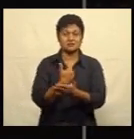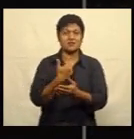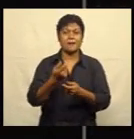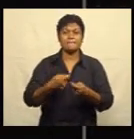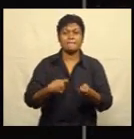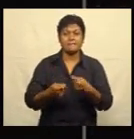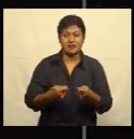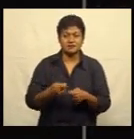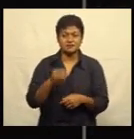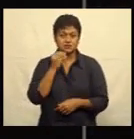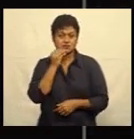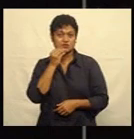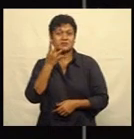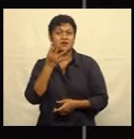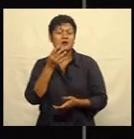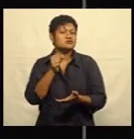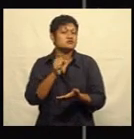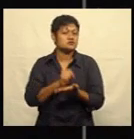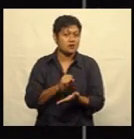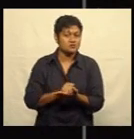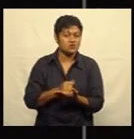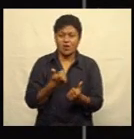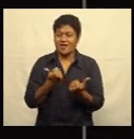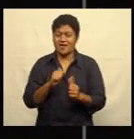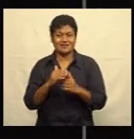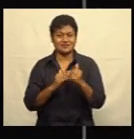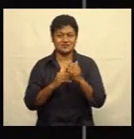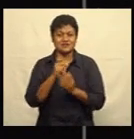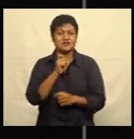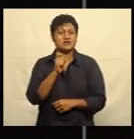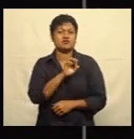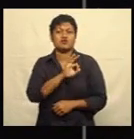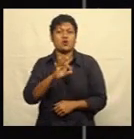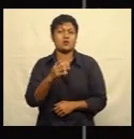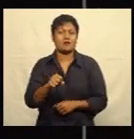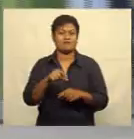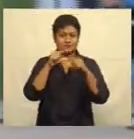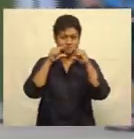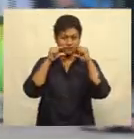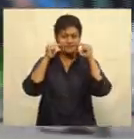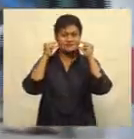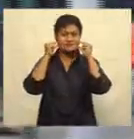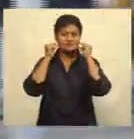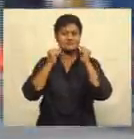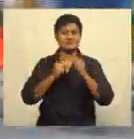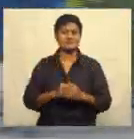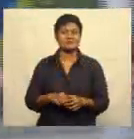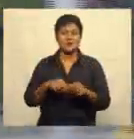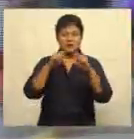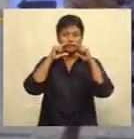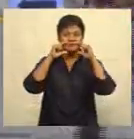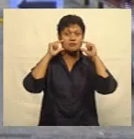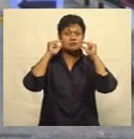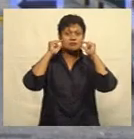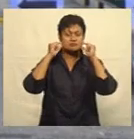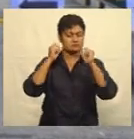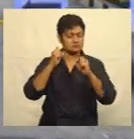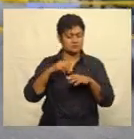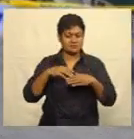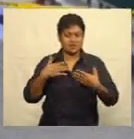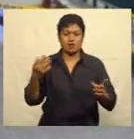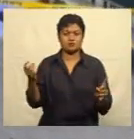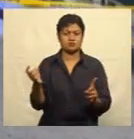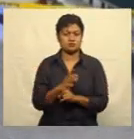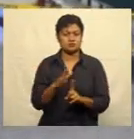supermarkets, shops or any building if they don't have a mask. Lena Reese again. Masks will be made mandatory for